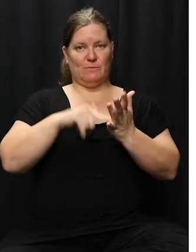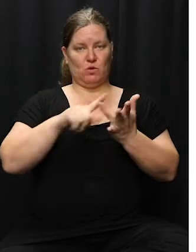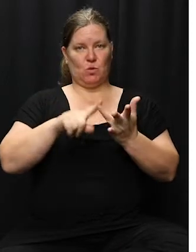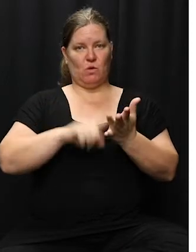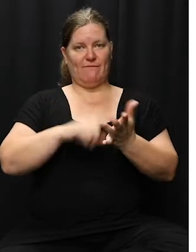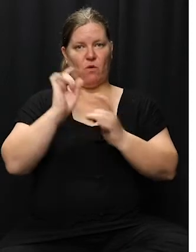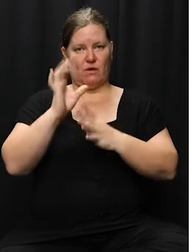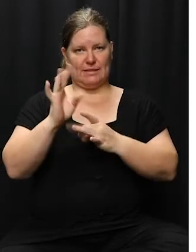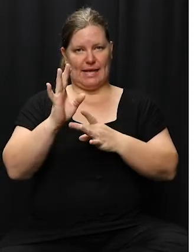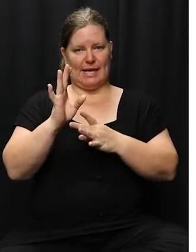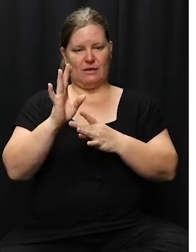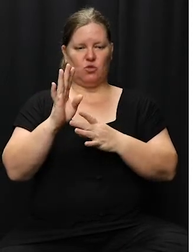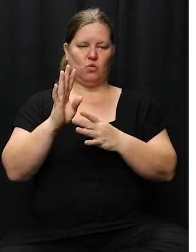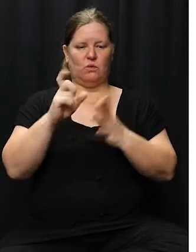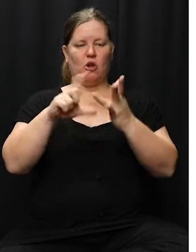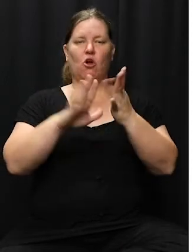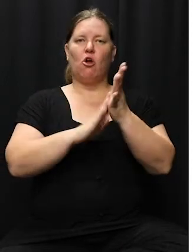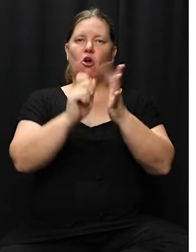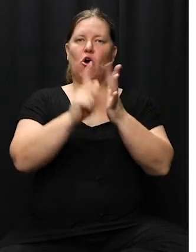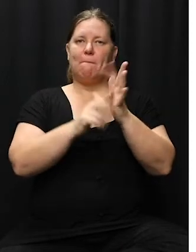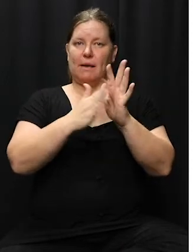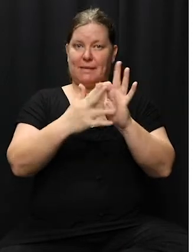on an assessment tool for Auslan